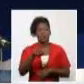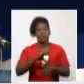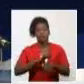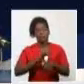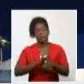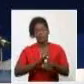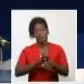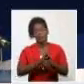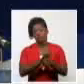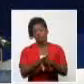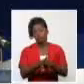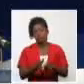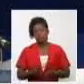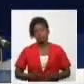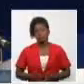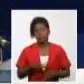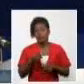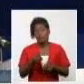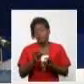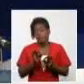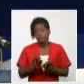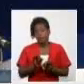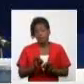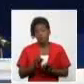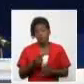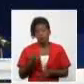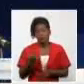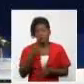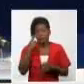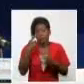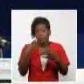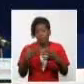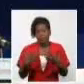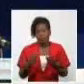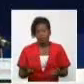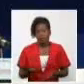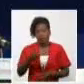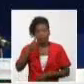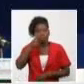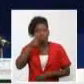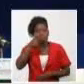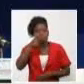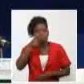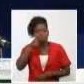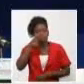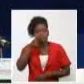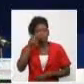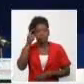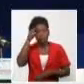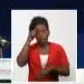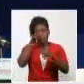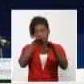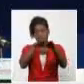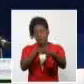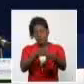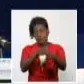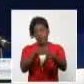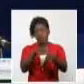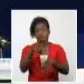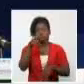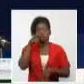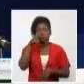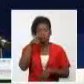85.5% are people who have been related to a person who was already confirmed as a positive to